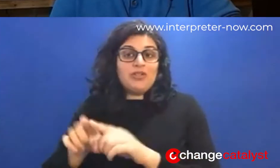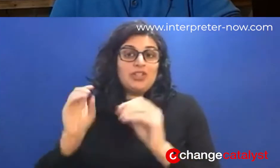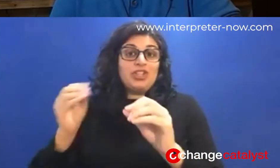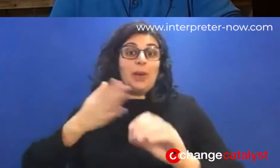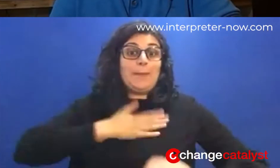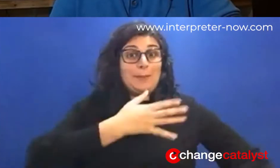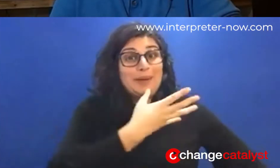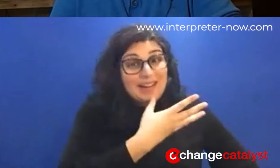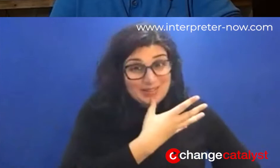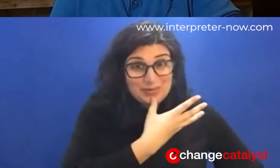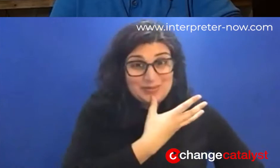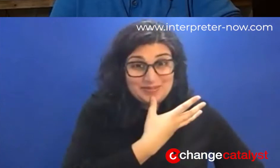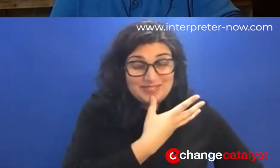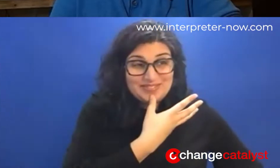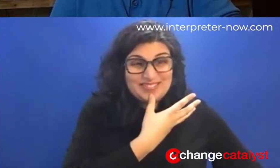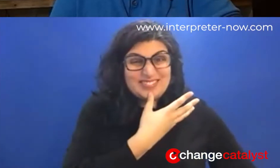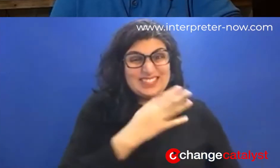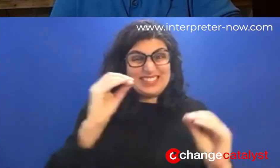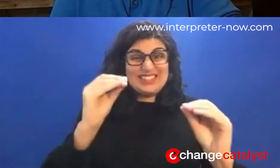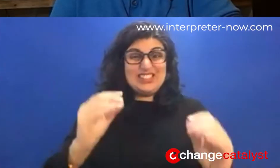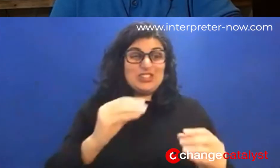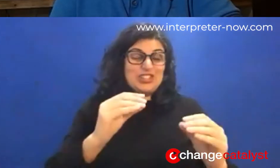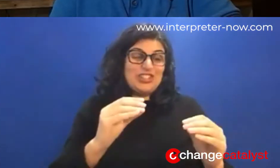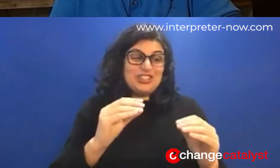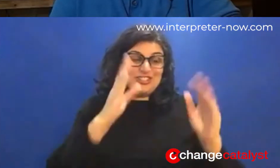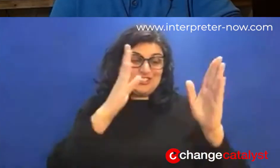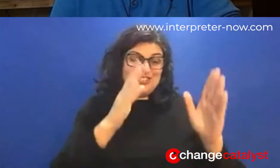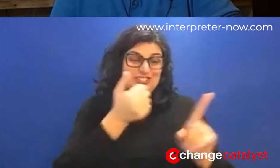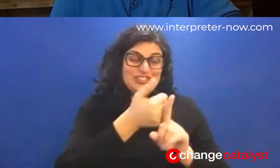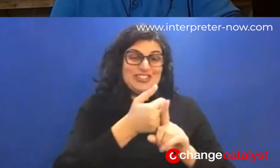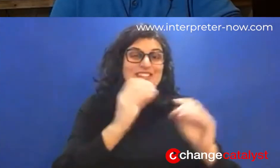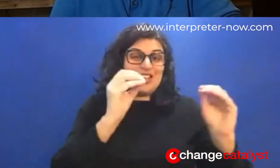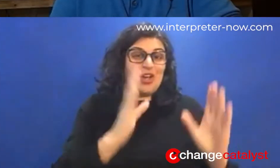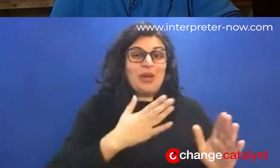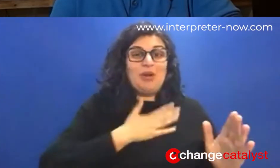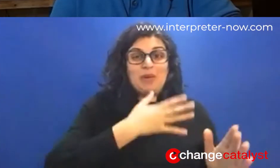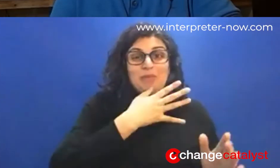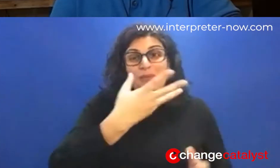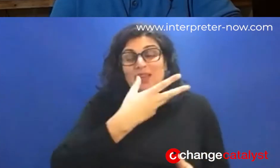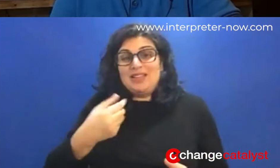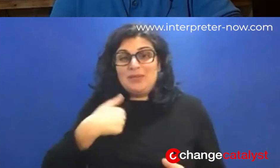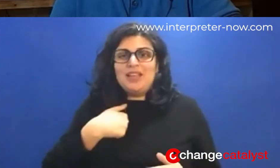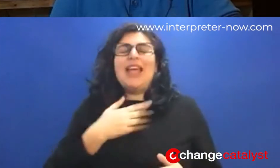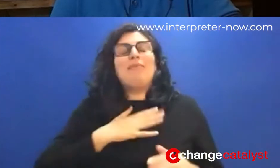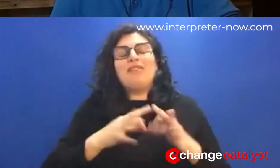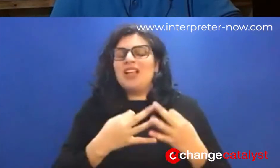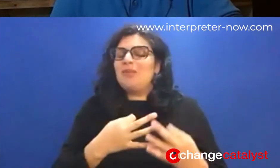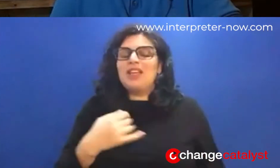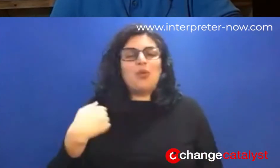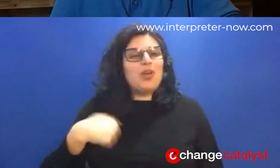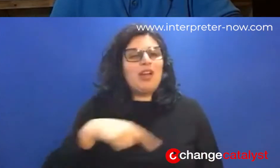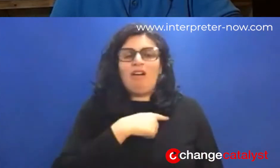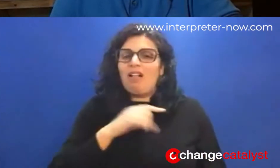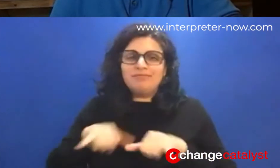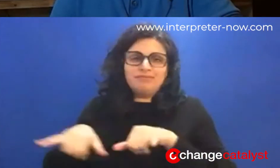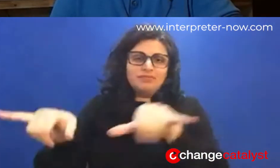mom. So when I walked into the classroom, and one thing about my family, look alike, you can look at us and tell